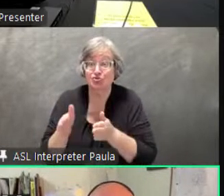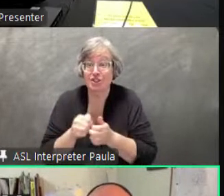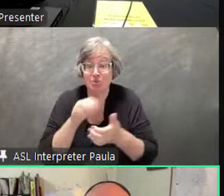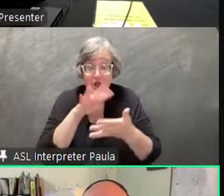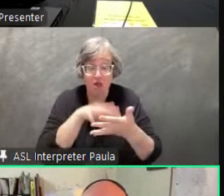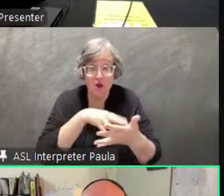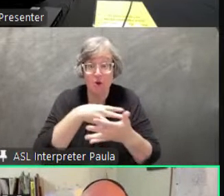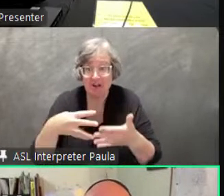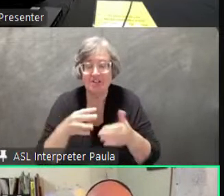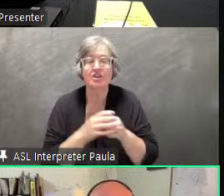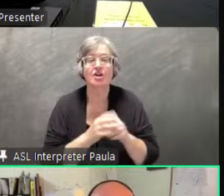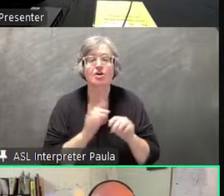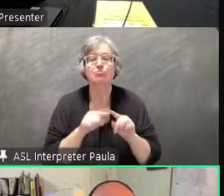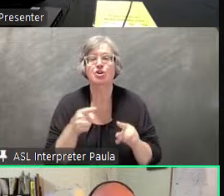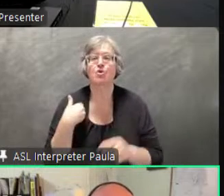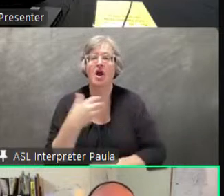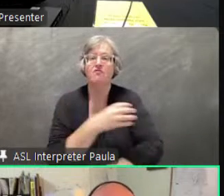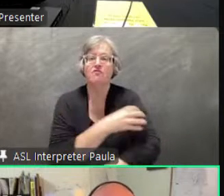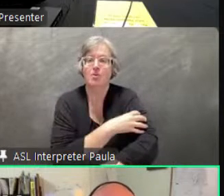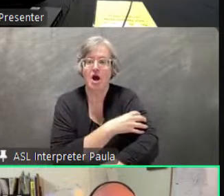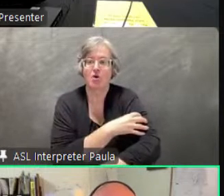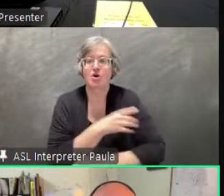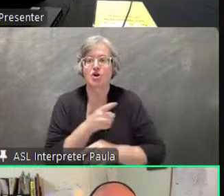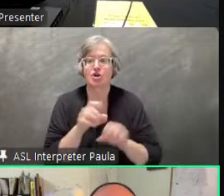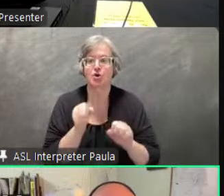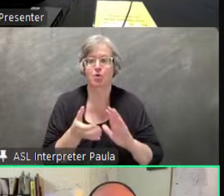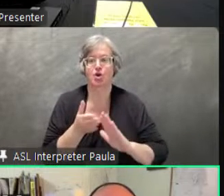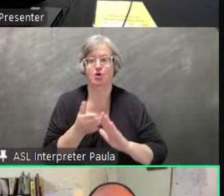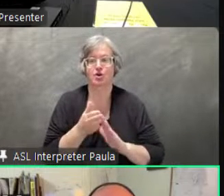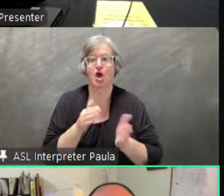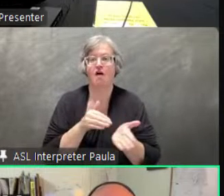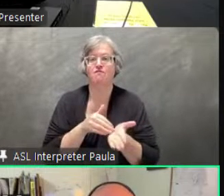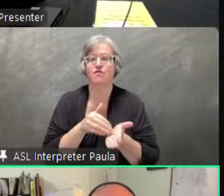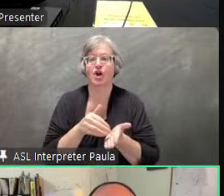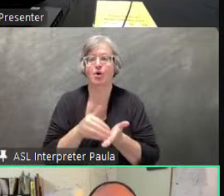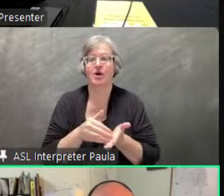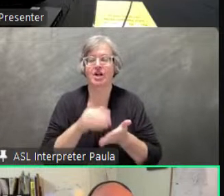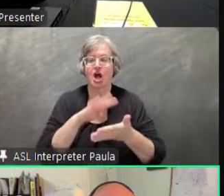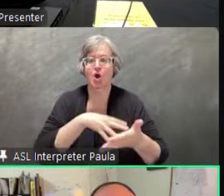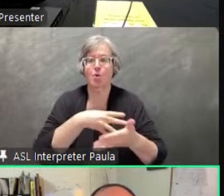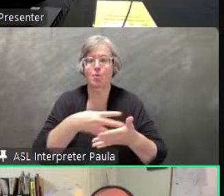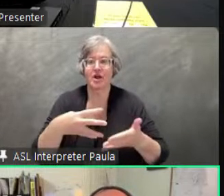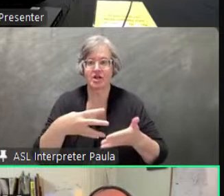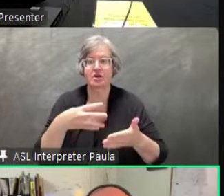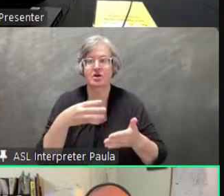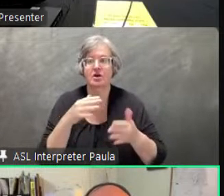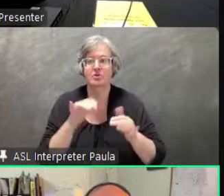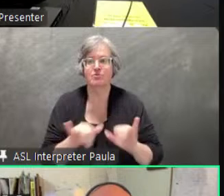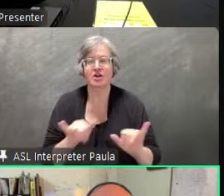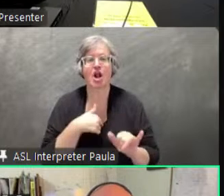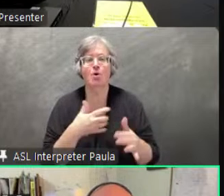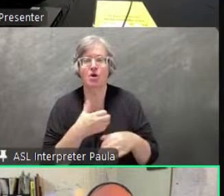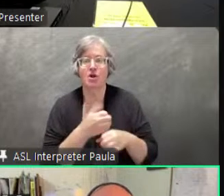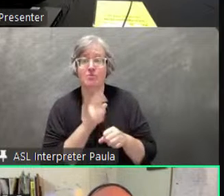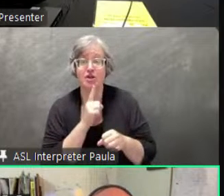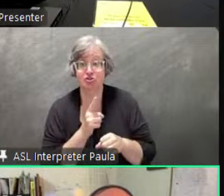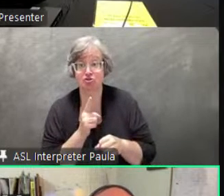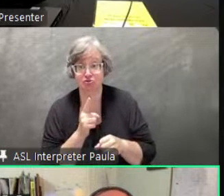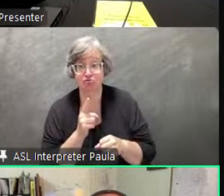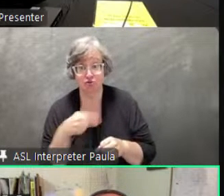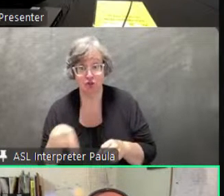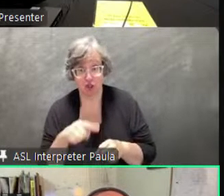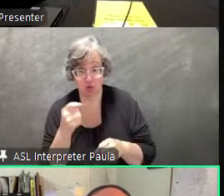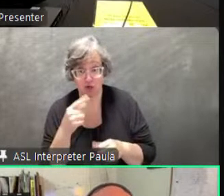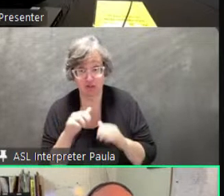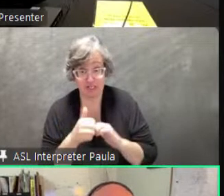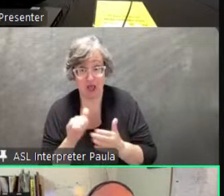particular power that you have in being able to operate a frequent grid pattern of service. And I want to just make sure you understand how that power